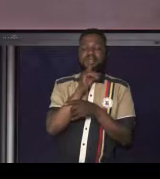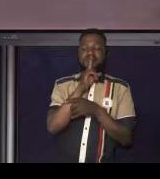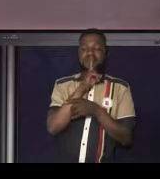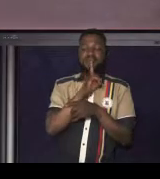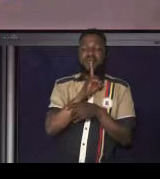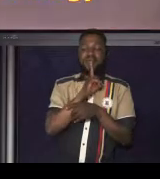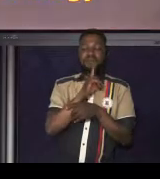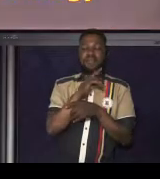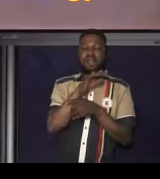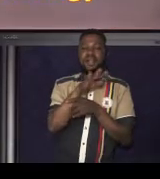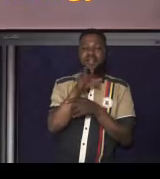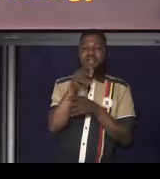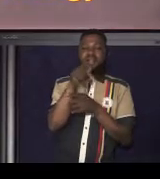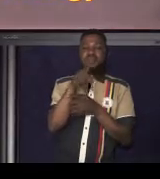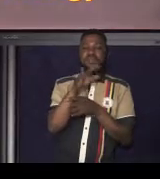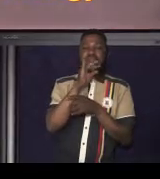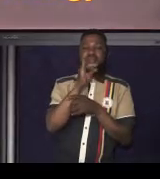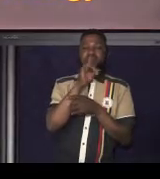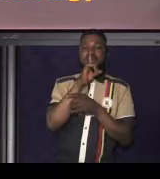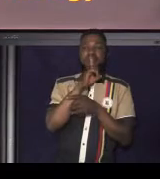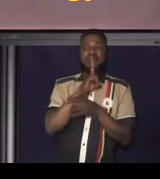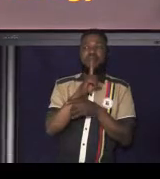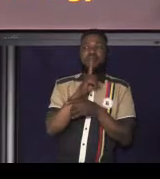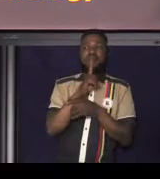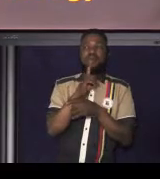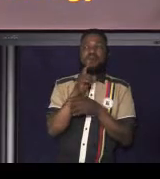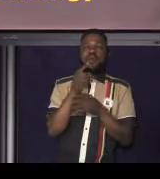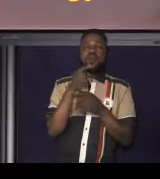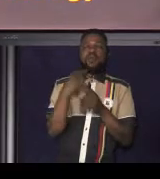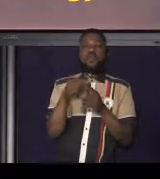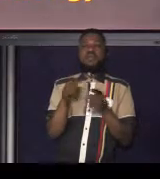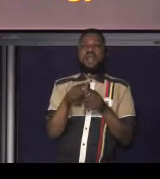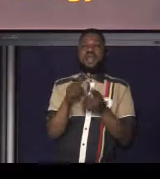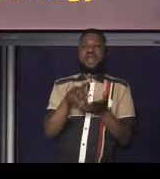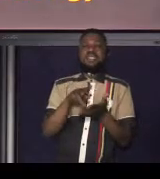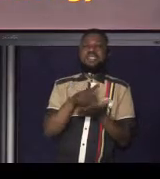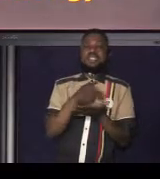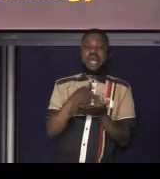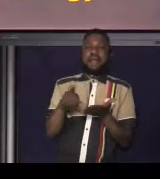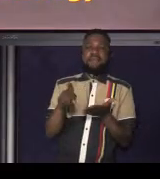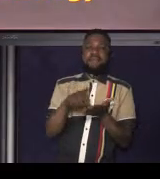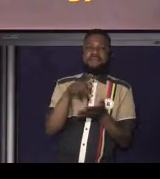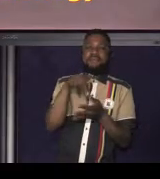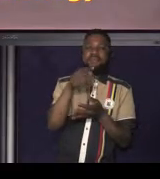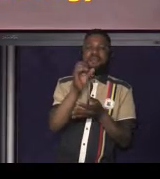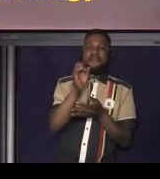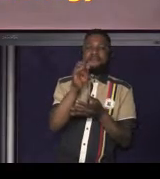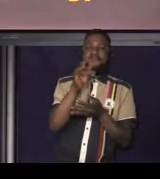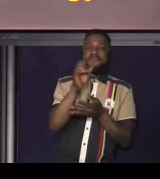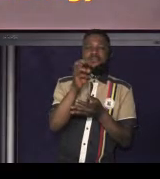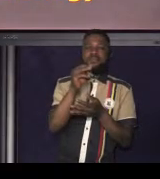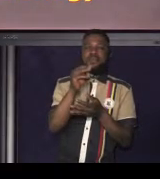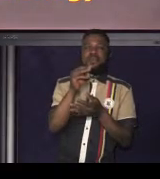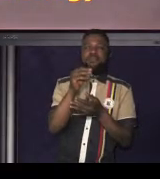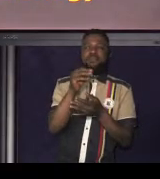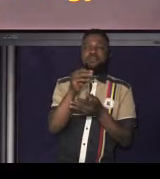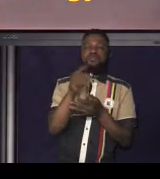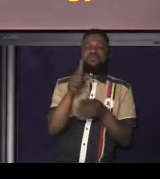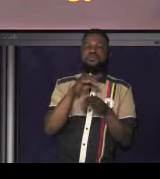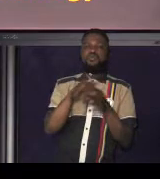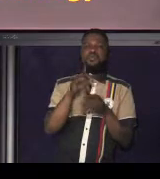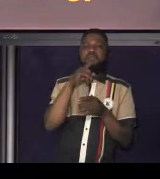is silent. Letter P is silent. Words like Sam, you don't pronounce